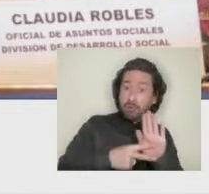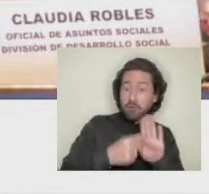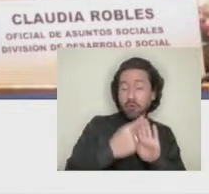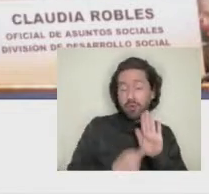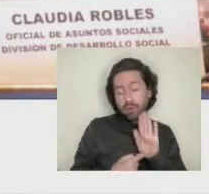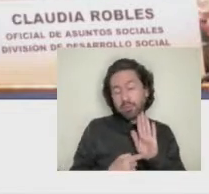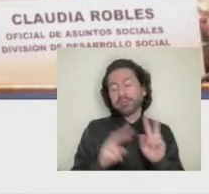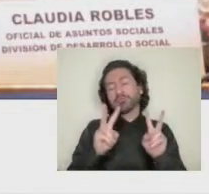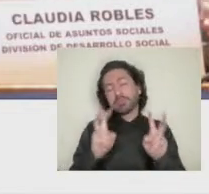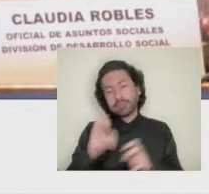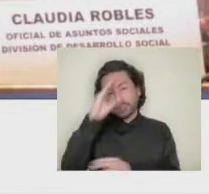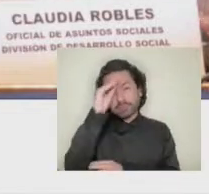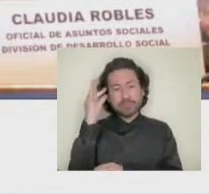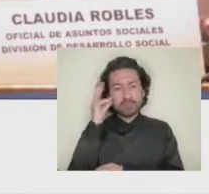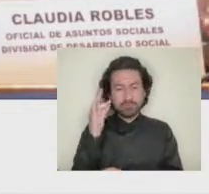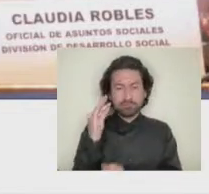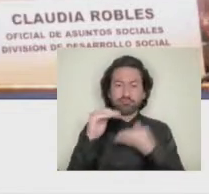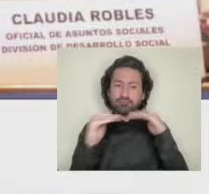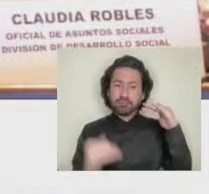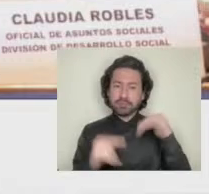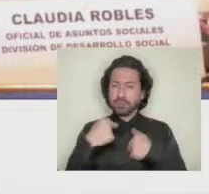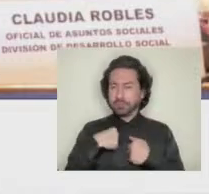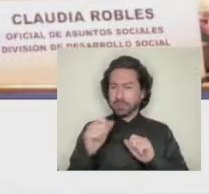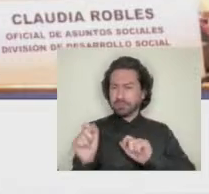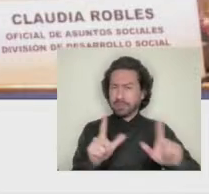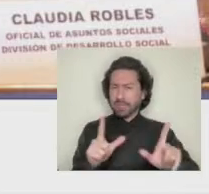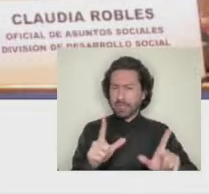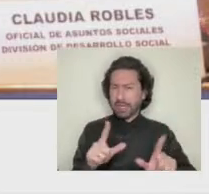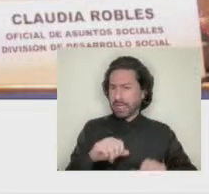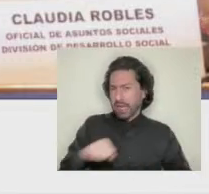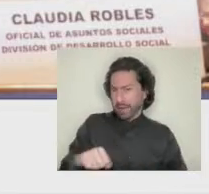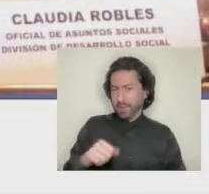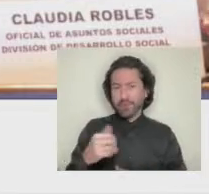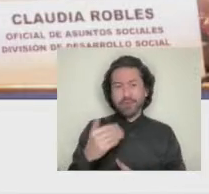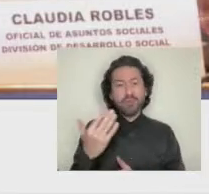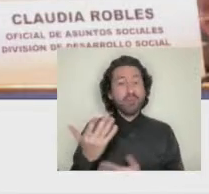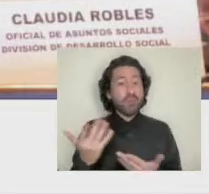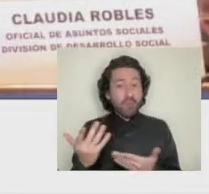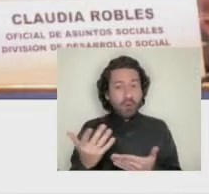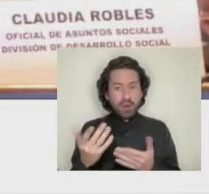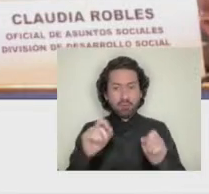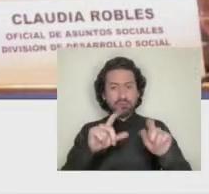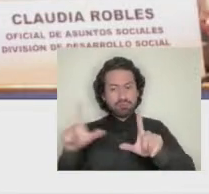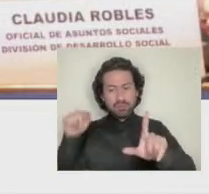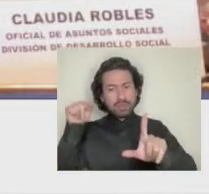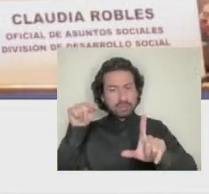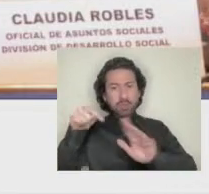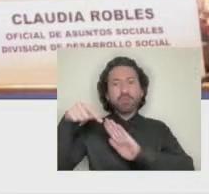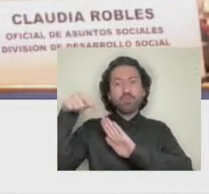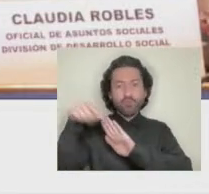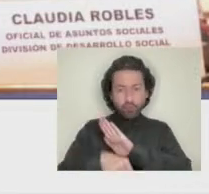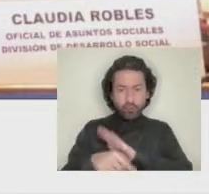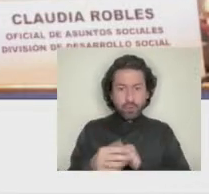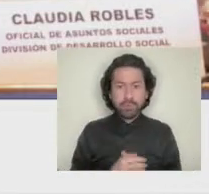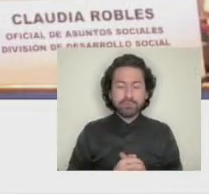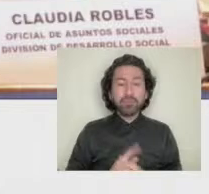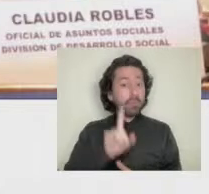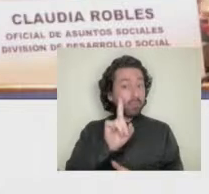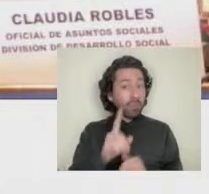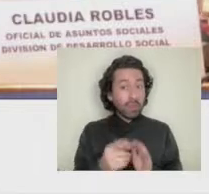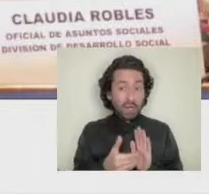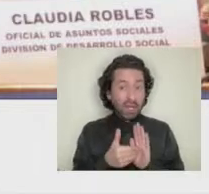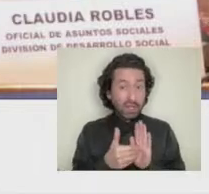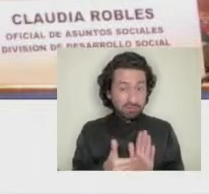of gender inequalities. I'll skip very quickly over this piece of data because the following presentation will delve deeper on this.